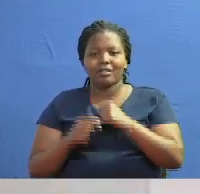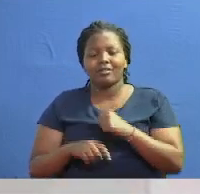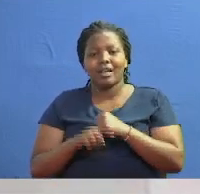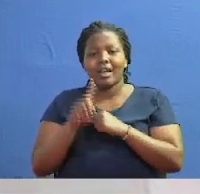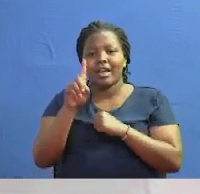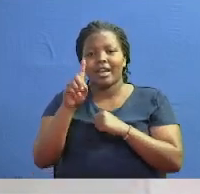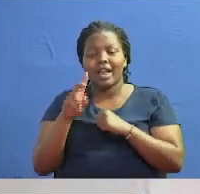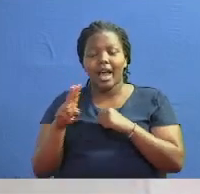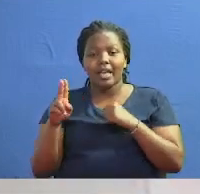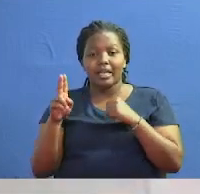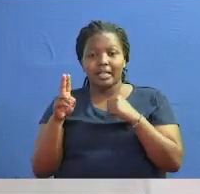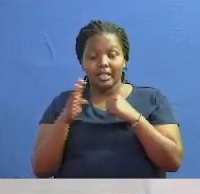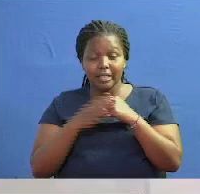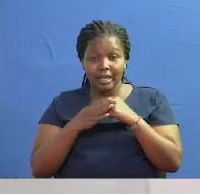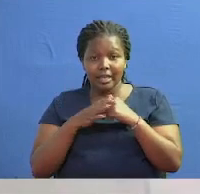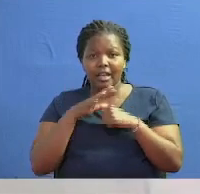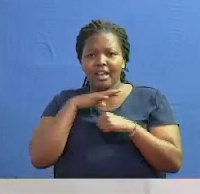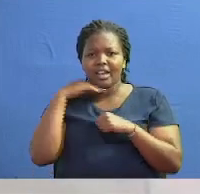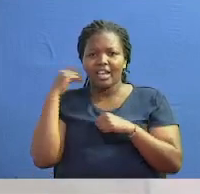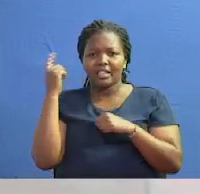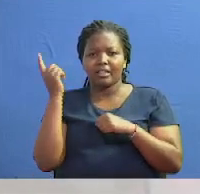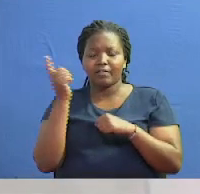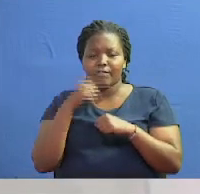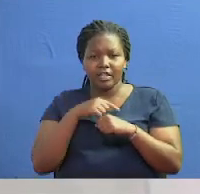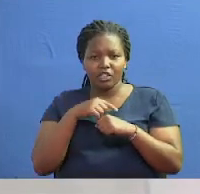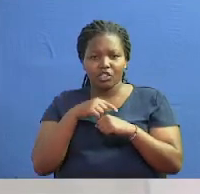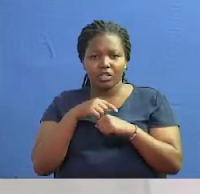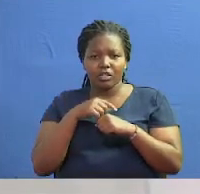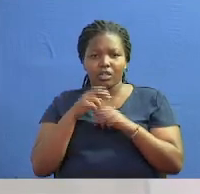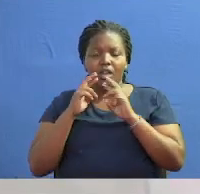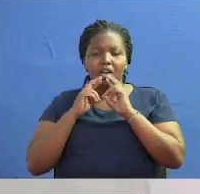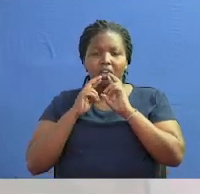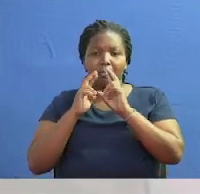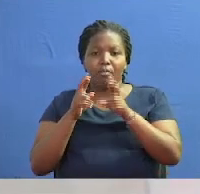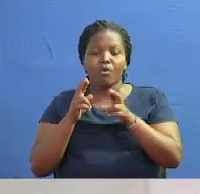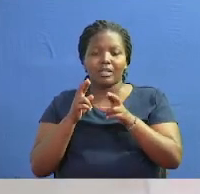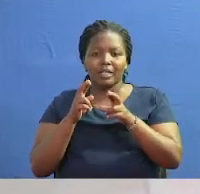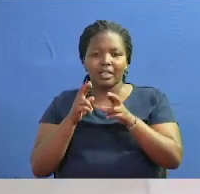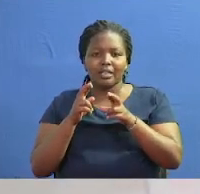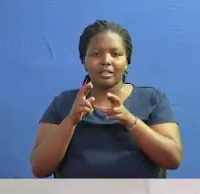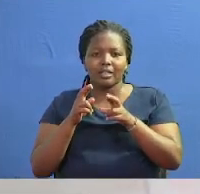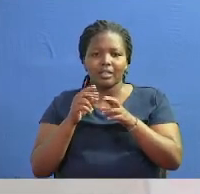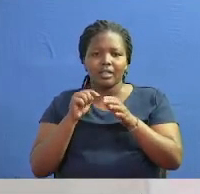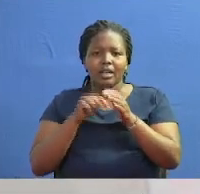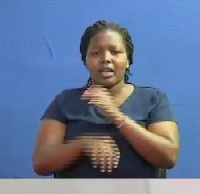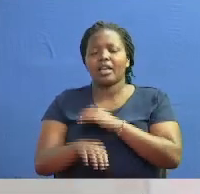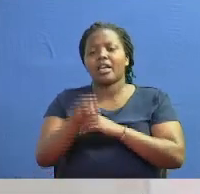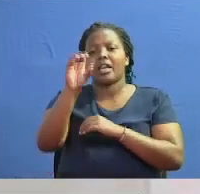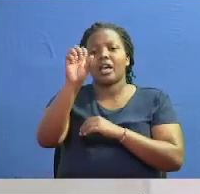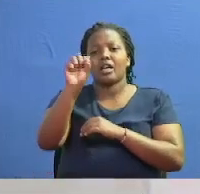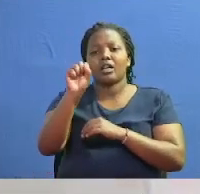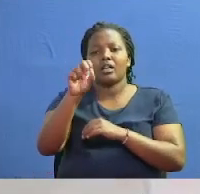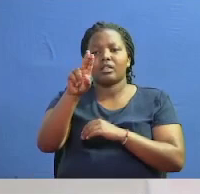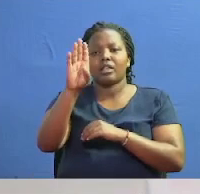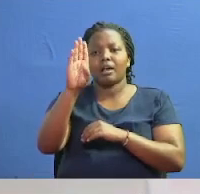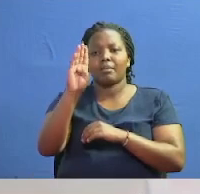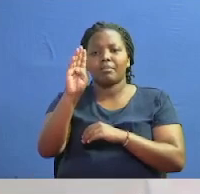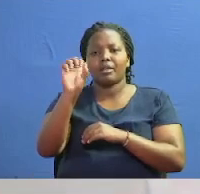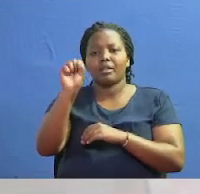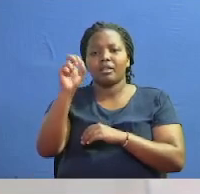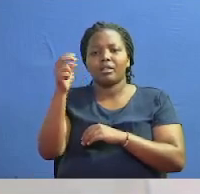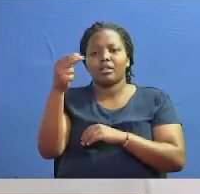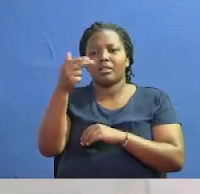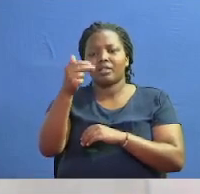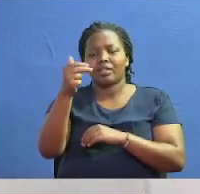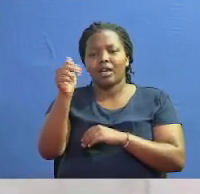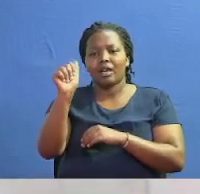619,000 deaths have been reported, where in areas like mostly in sub-Saharan Africa, and most deaths are